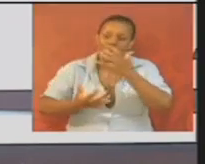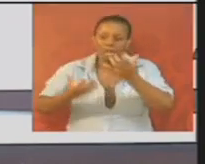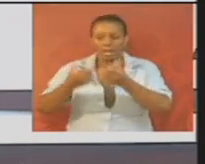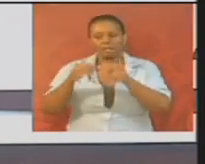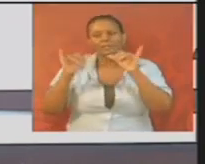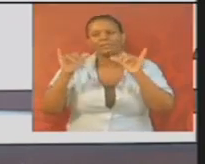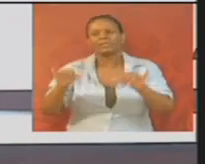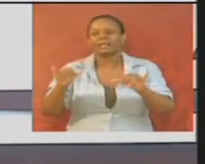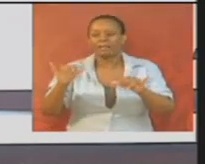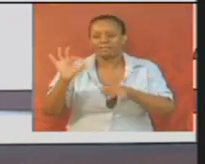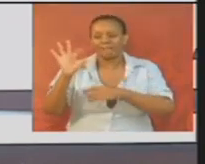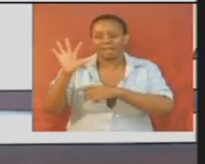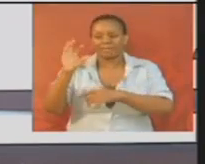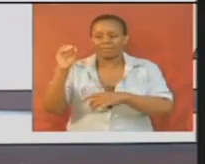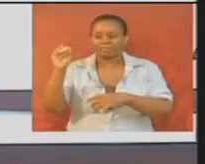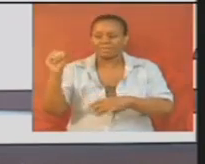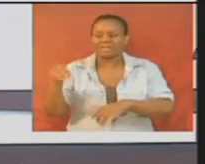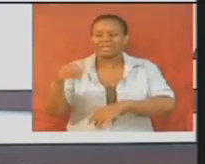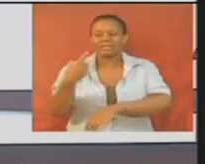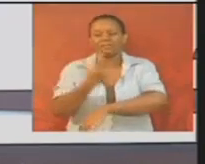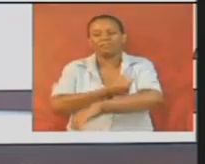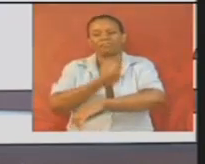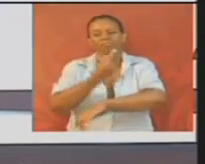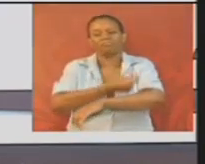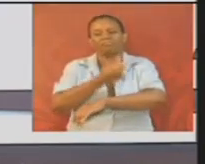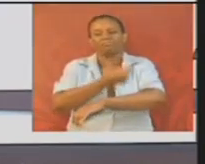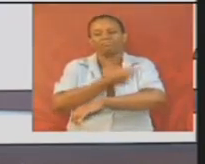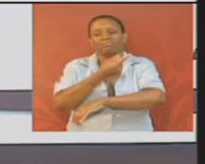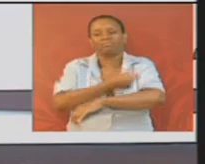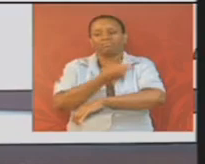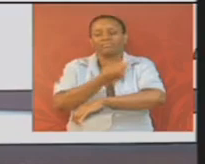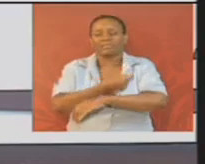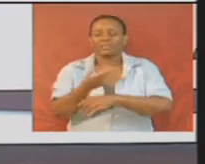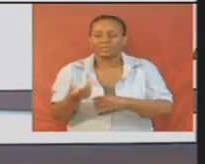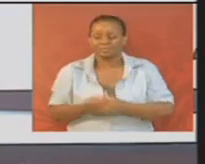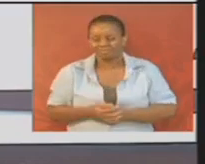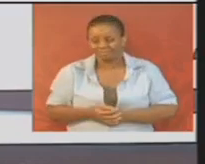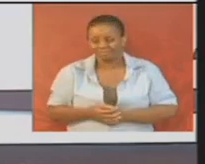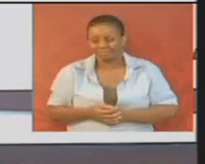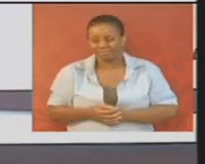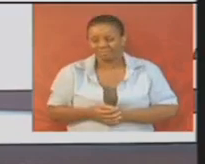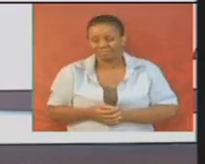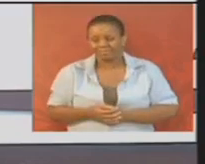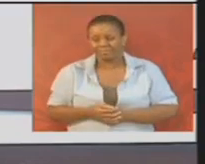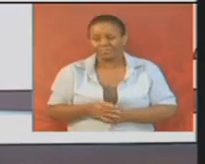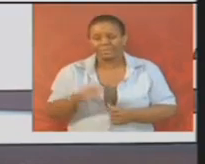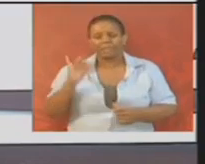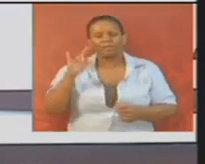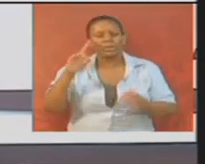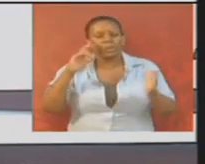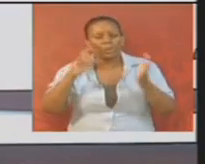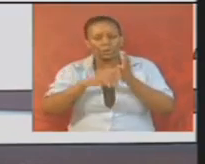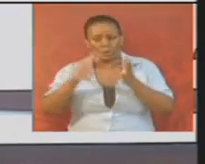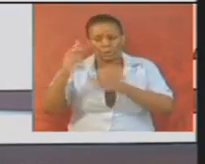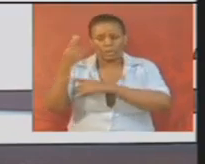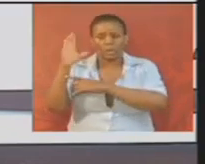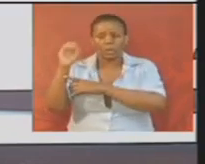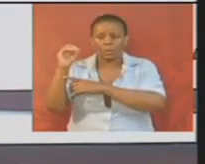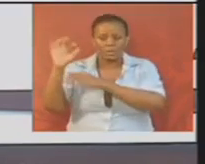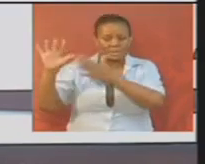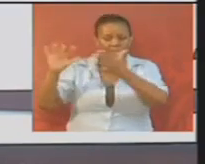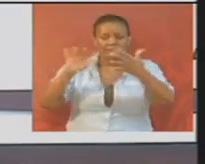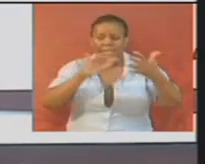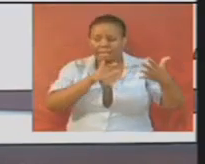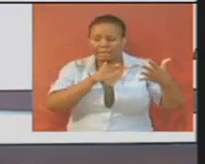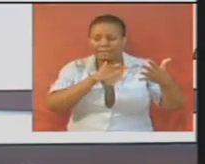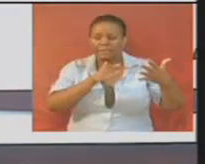in WHO studies. So that alone illustrates the confidence that we as a country have with regards to